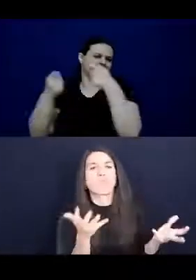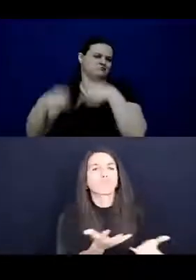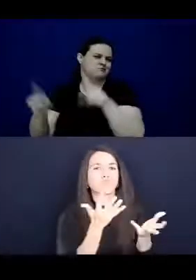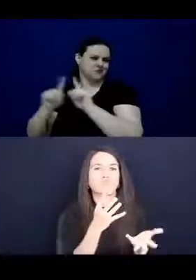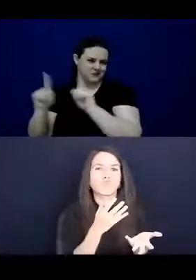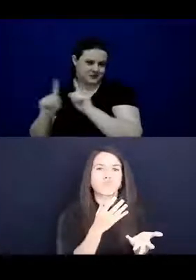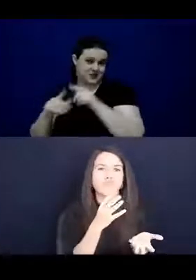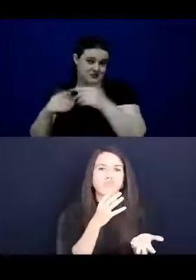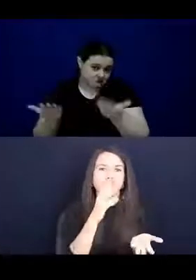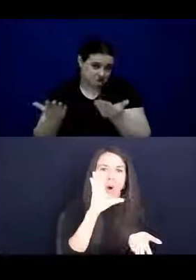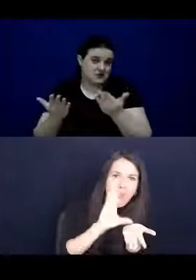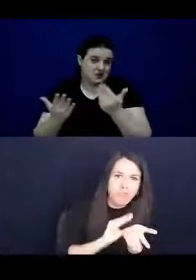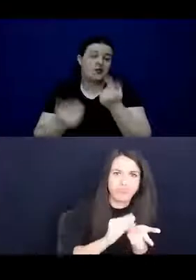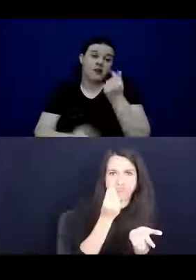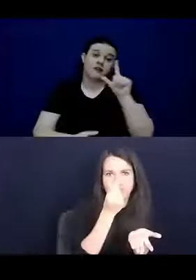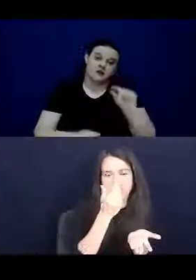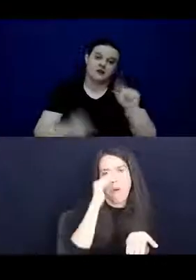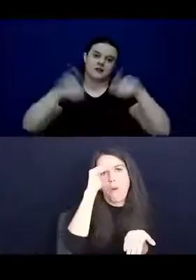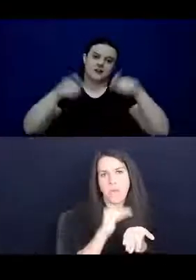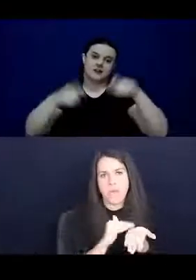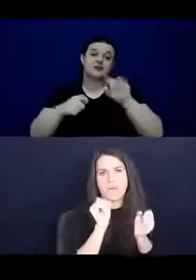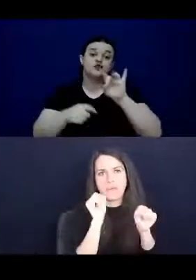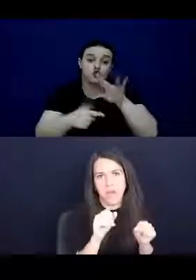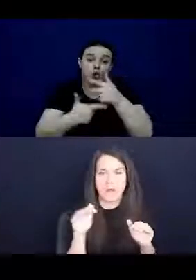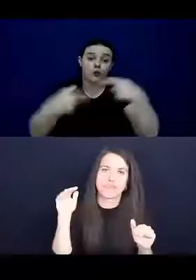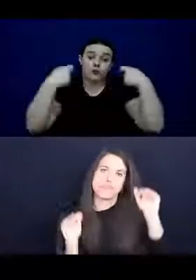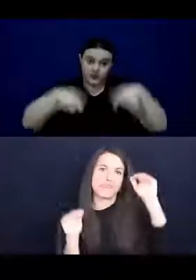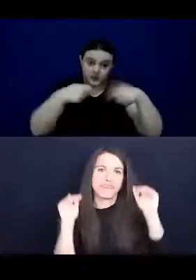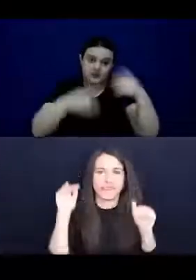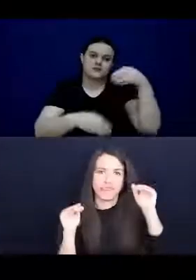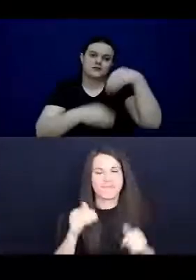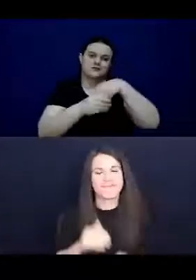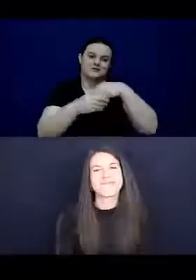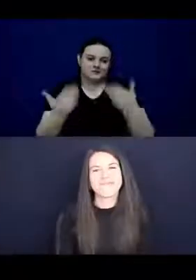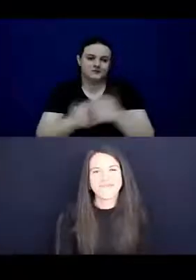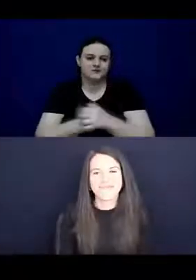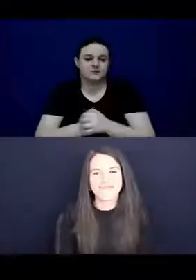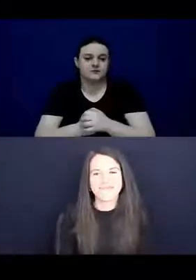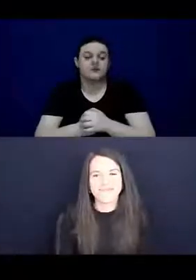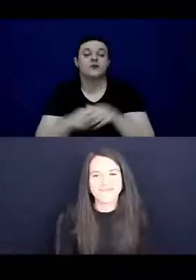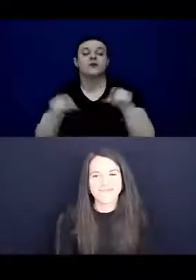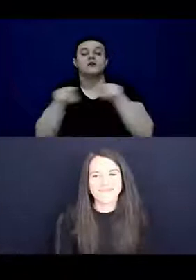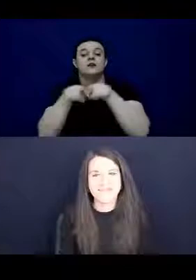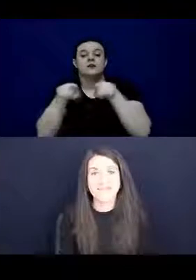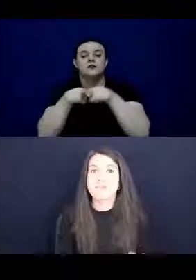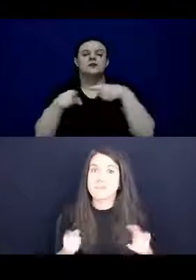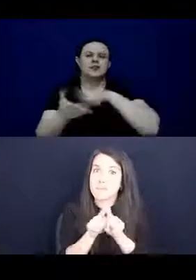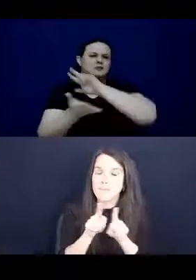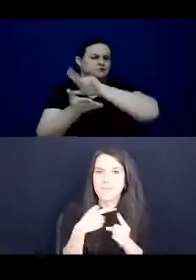the things that you do need. And finally, you may have different types of feedback. So we'll be hearing a little bit more